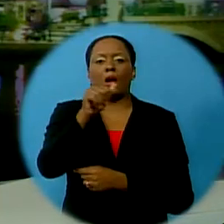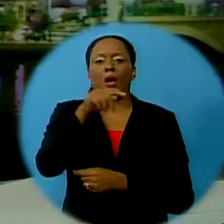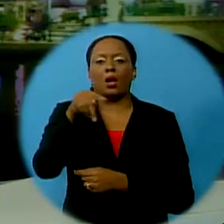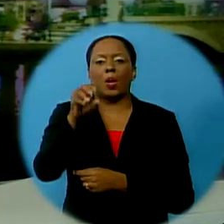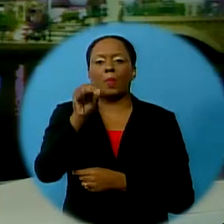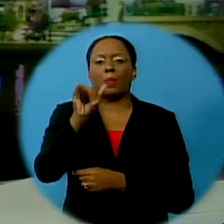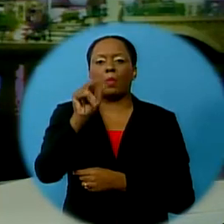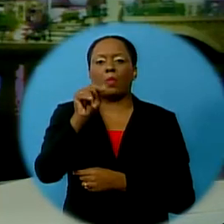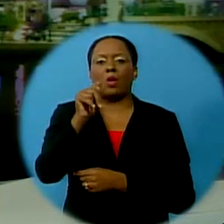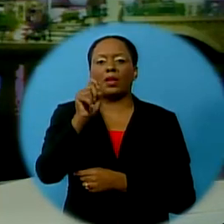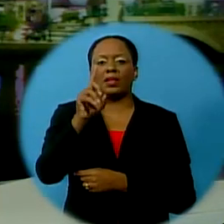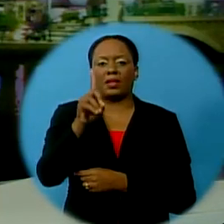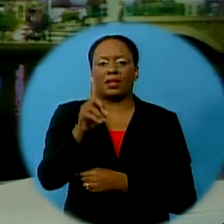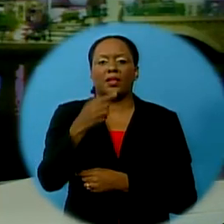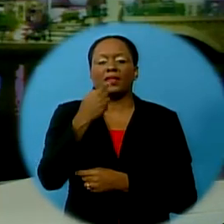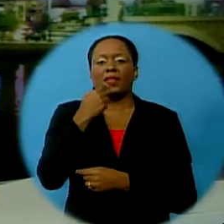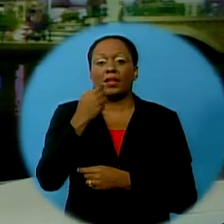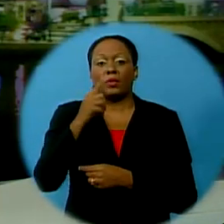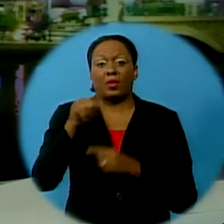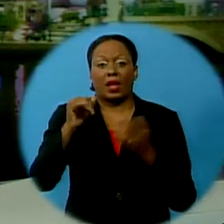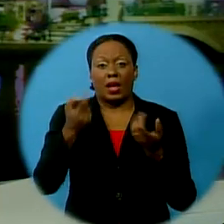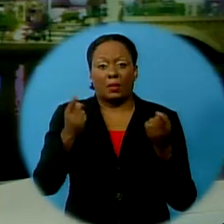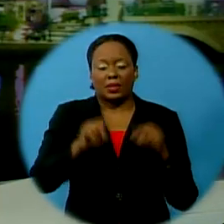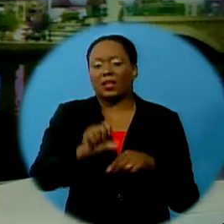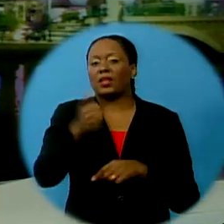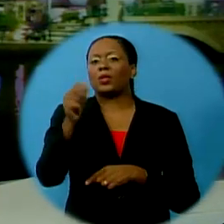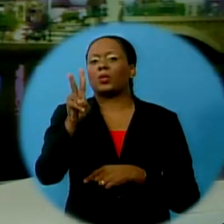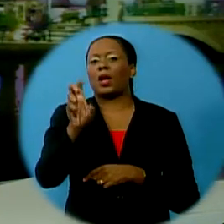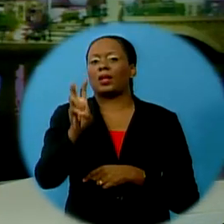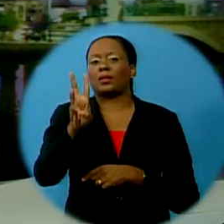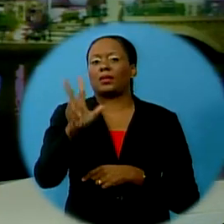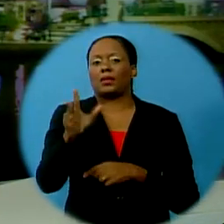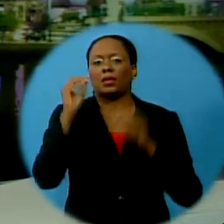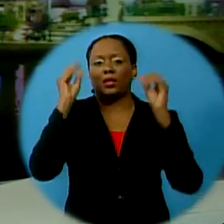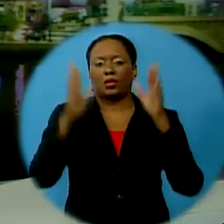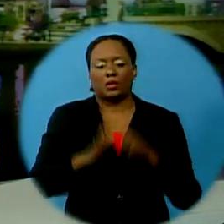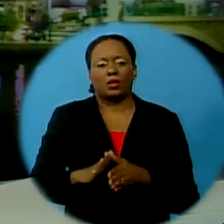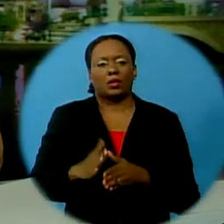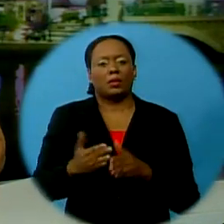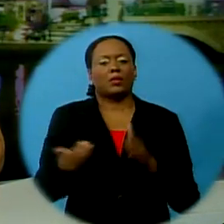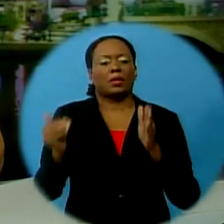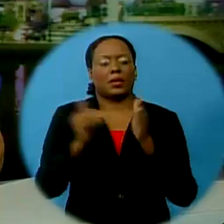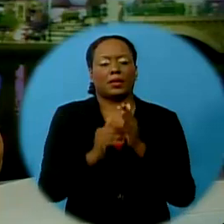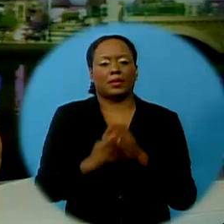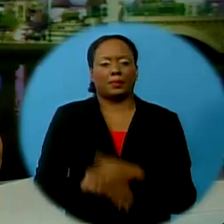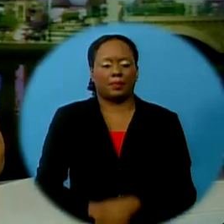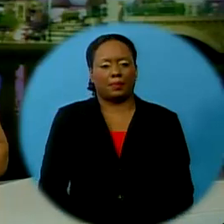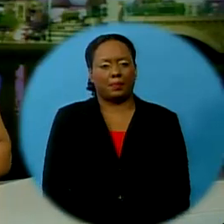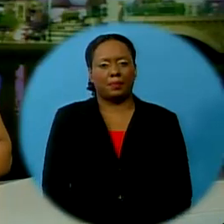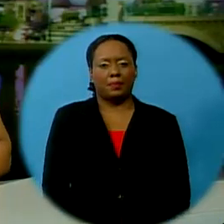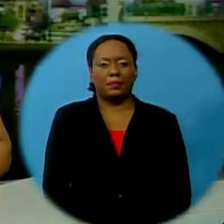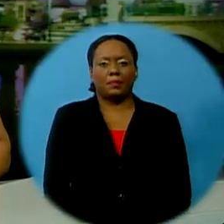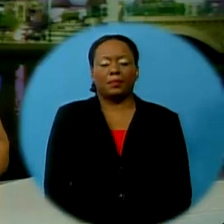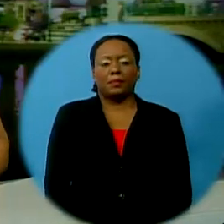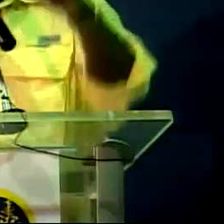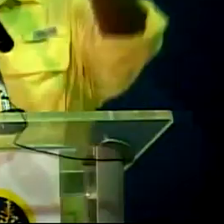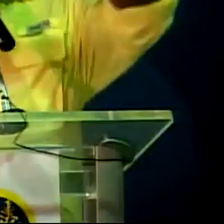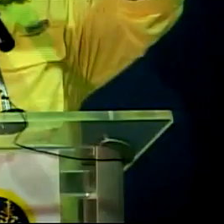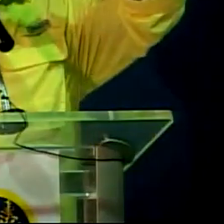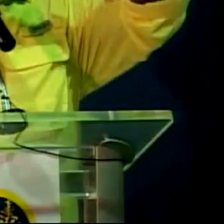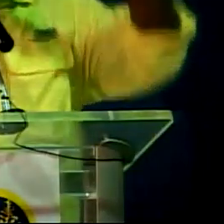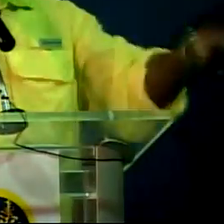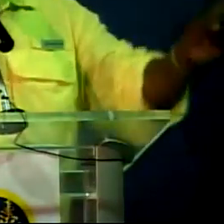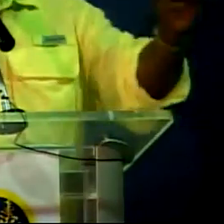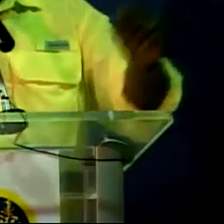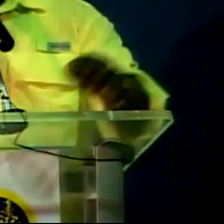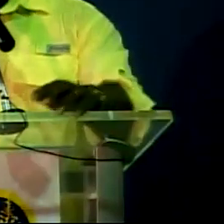legislation is laid in Parliament, another 263 teachers will be appointed. It is